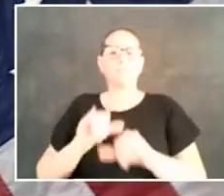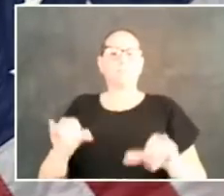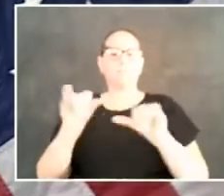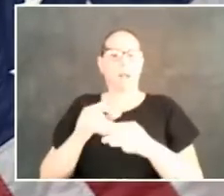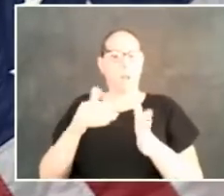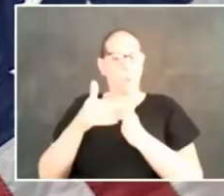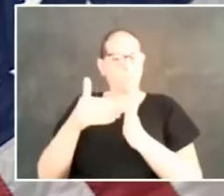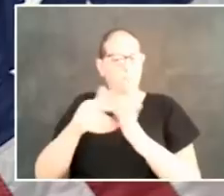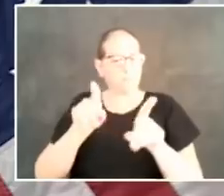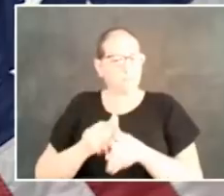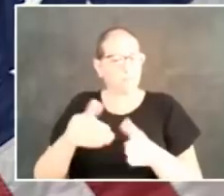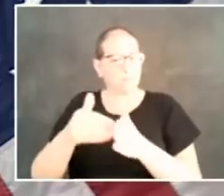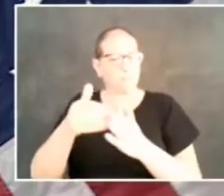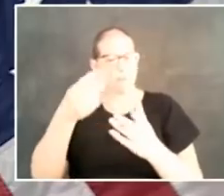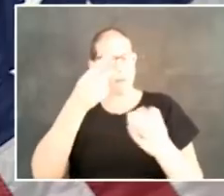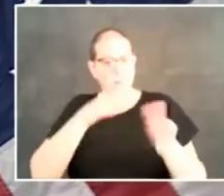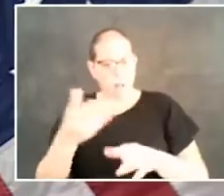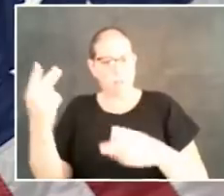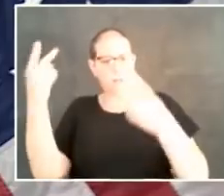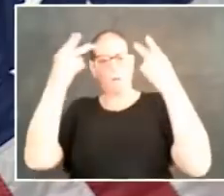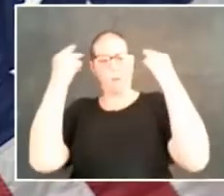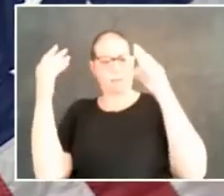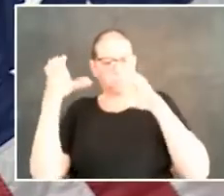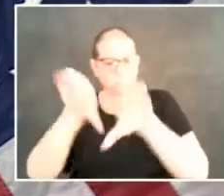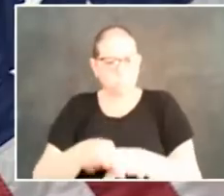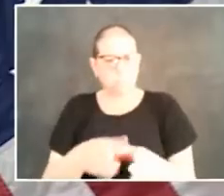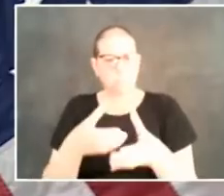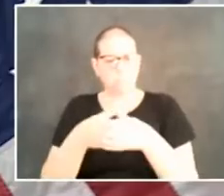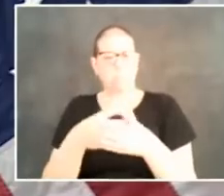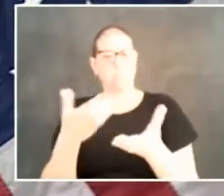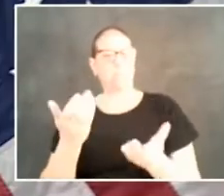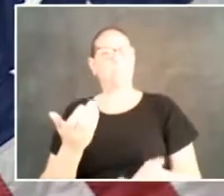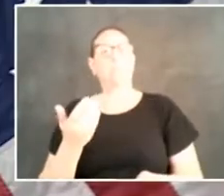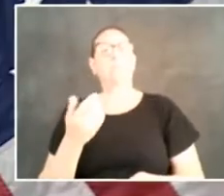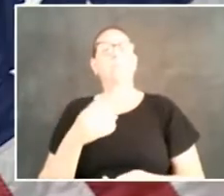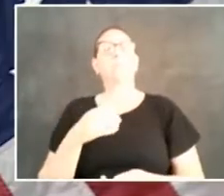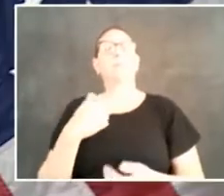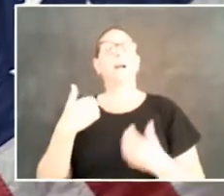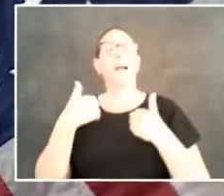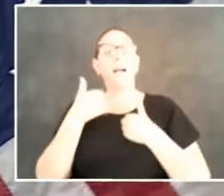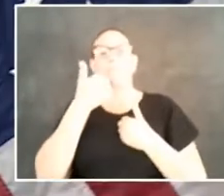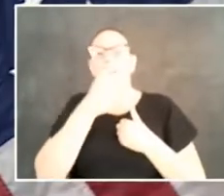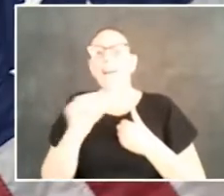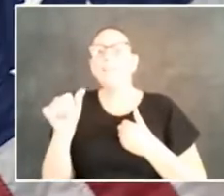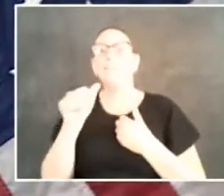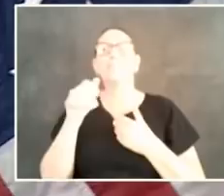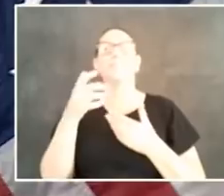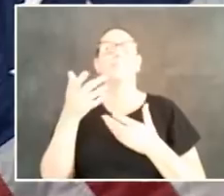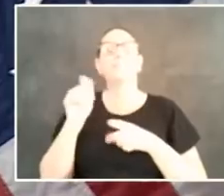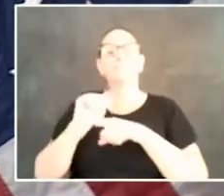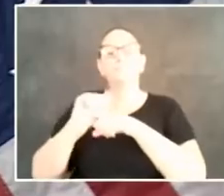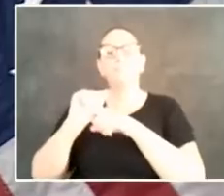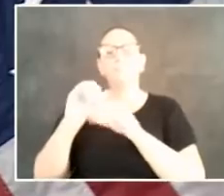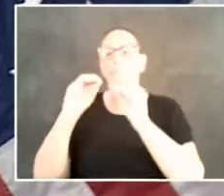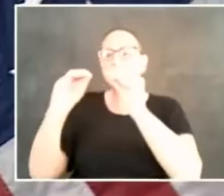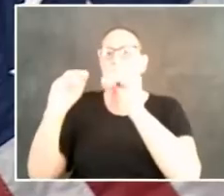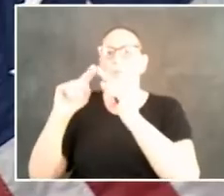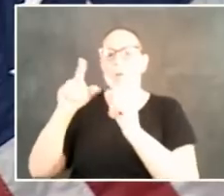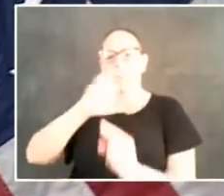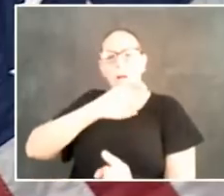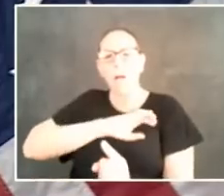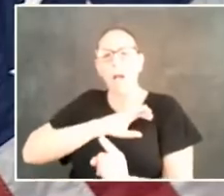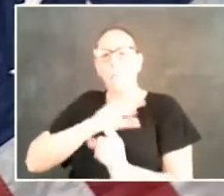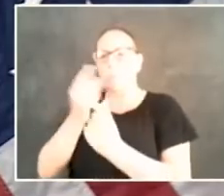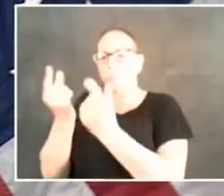officers who are in communities where you have overlapping public health crises, in this case,